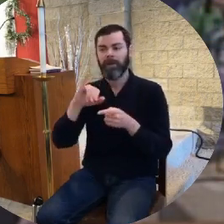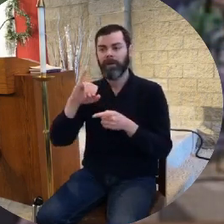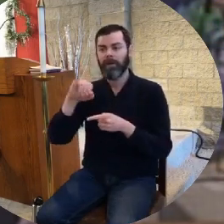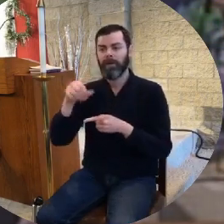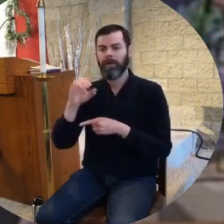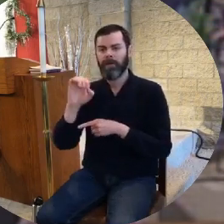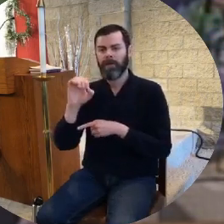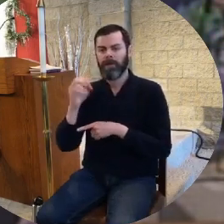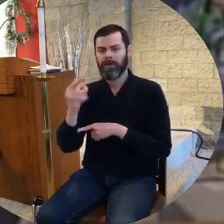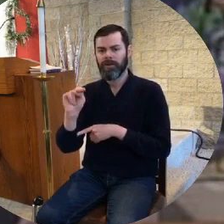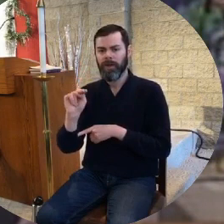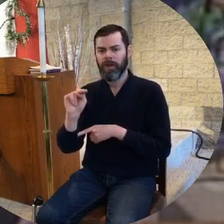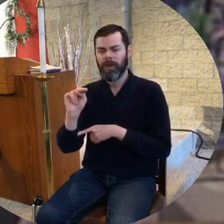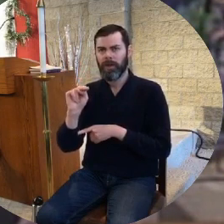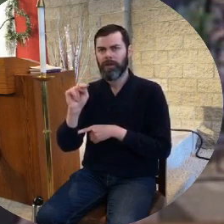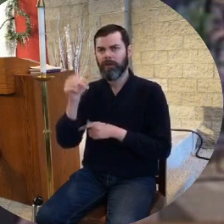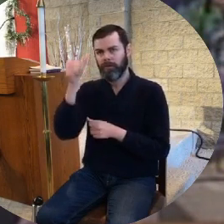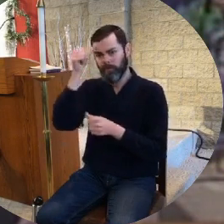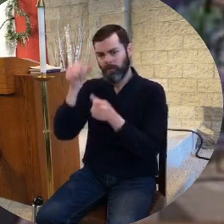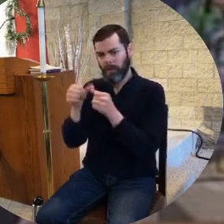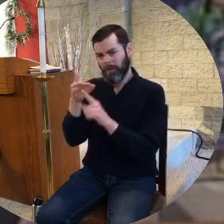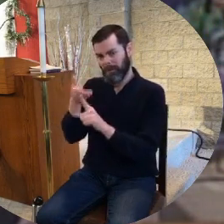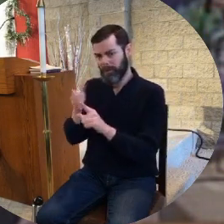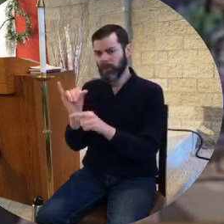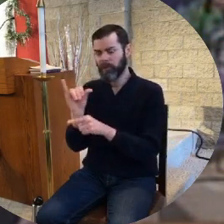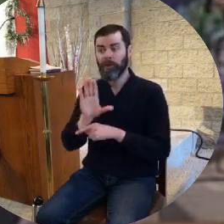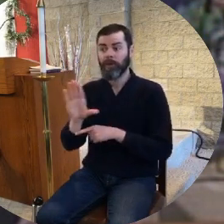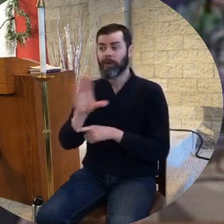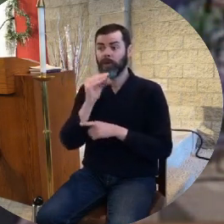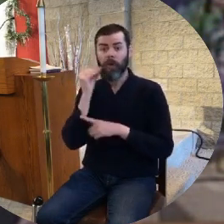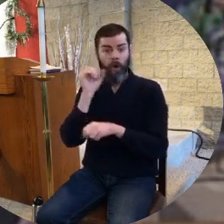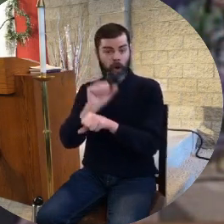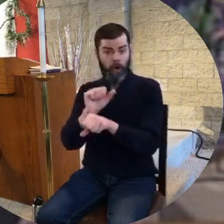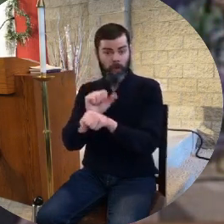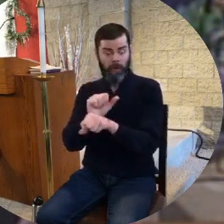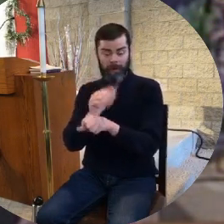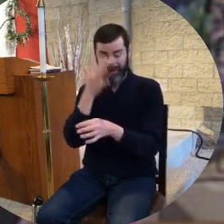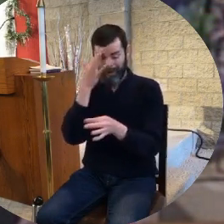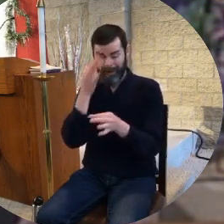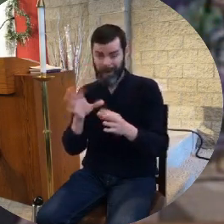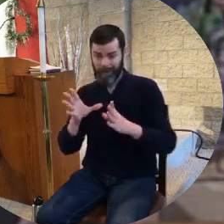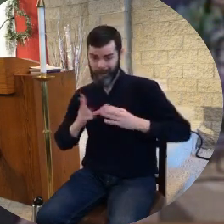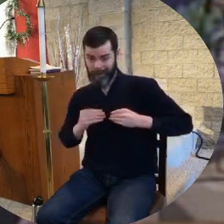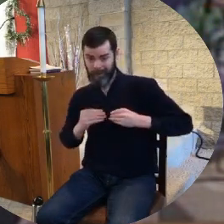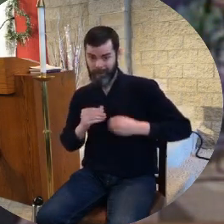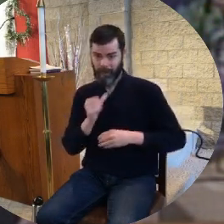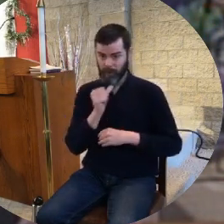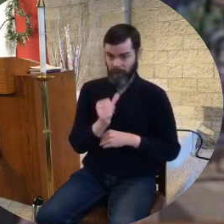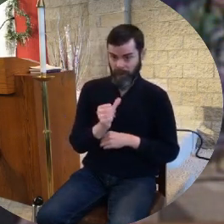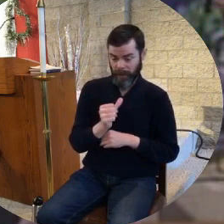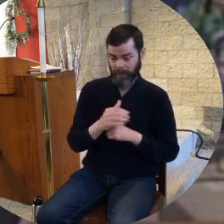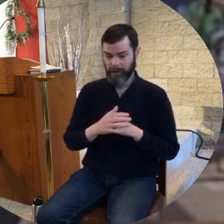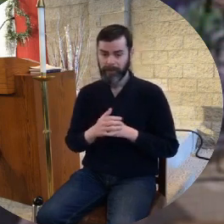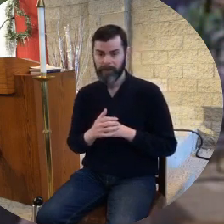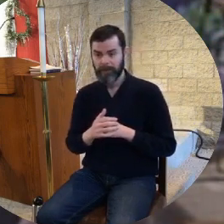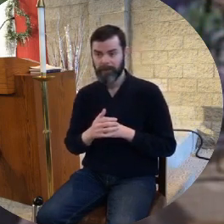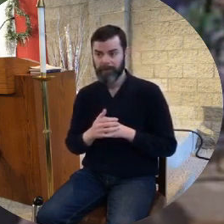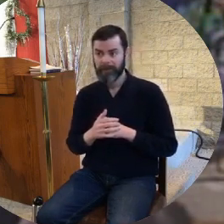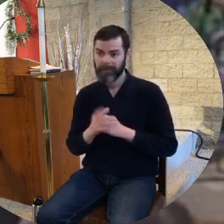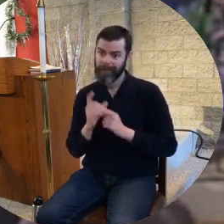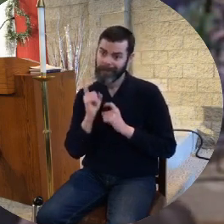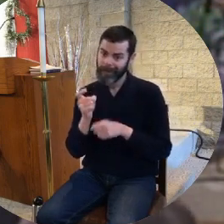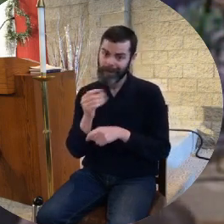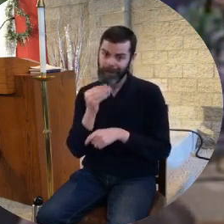that in prayer as well. And this is your assignment if you choose to accept it. You know, how could you leave without an assignment? This